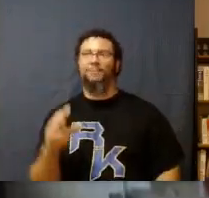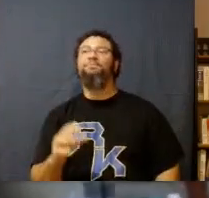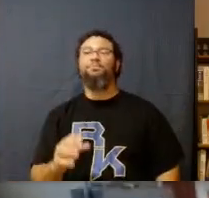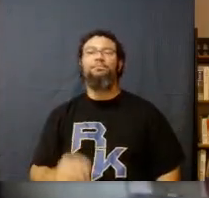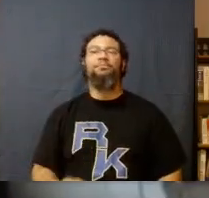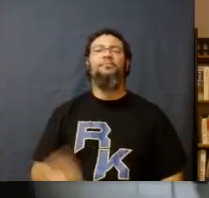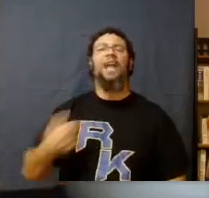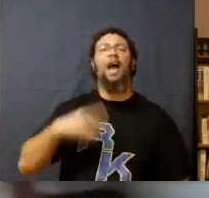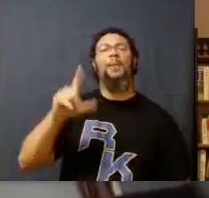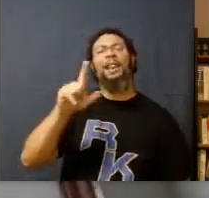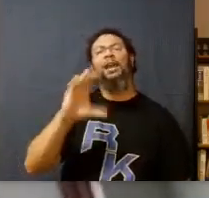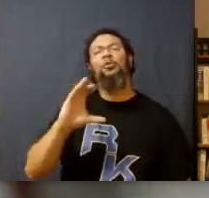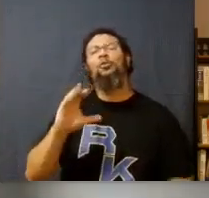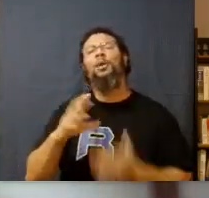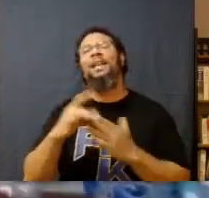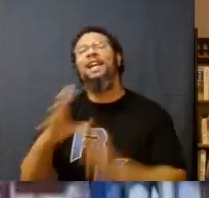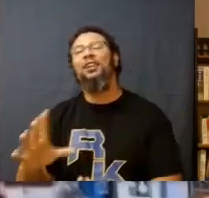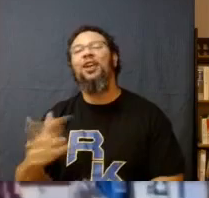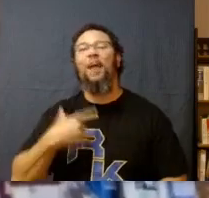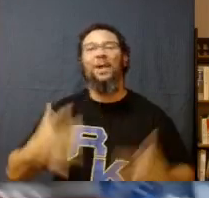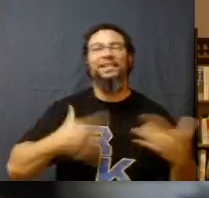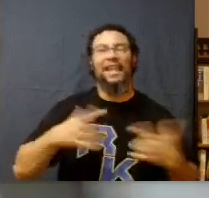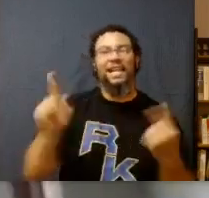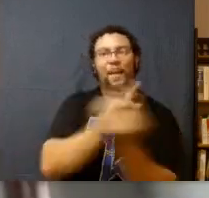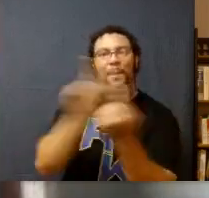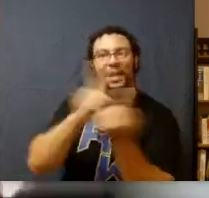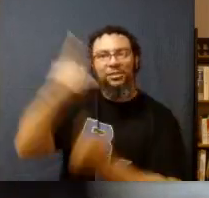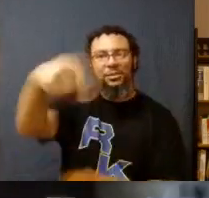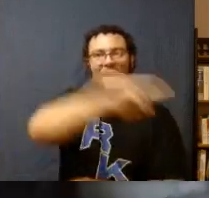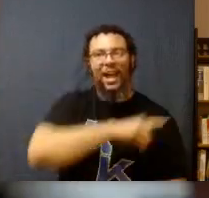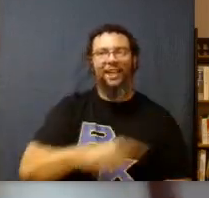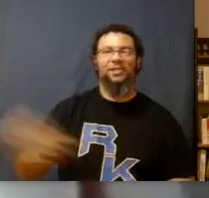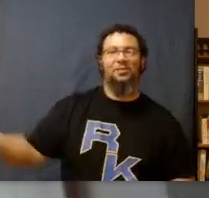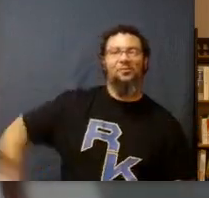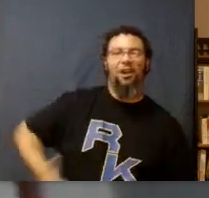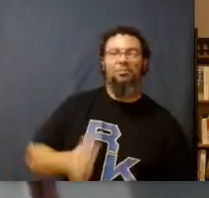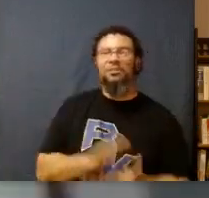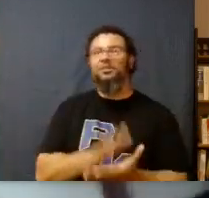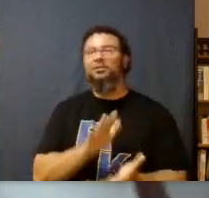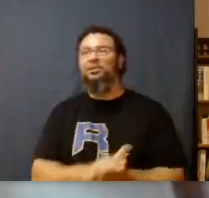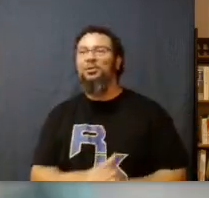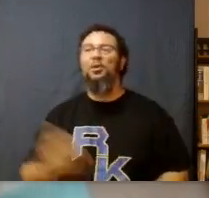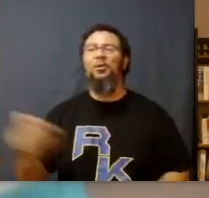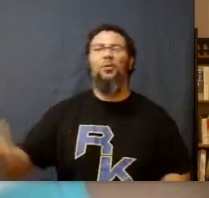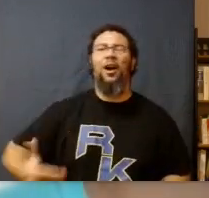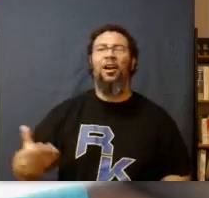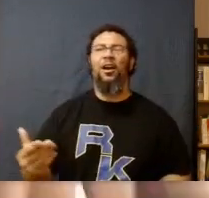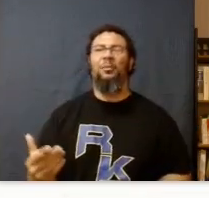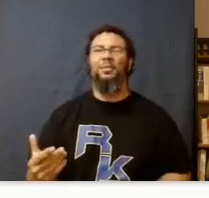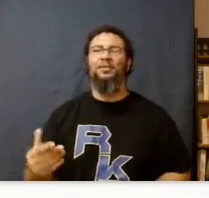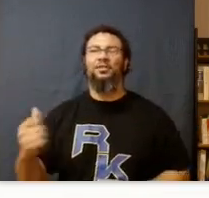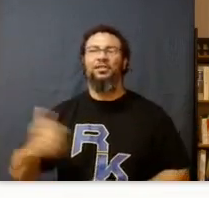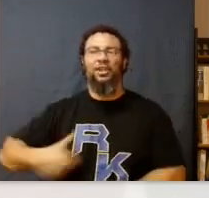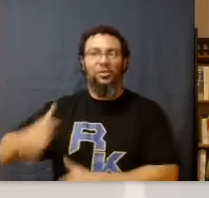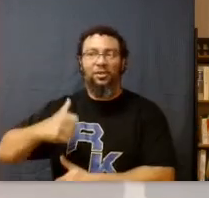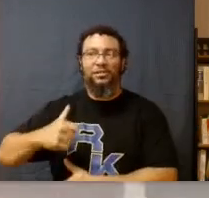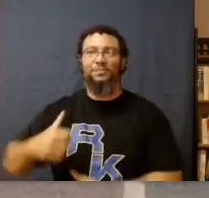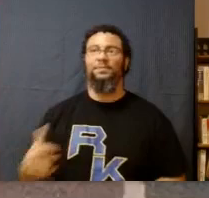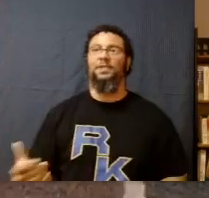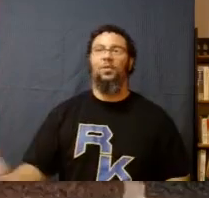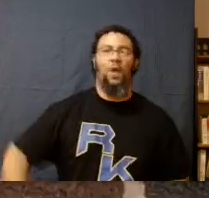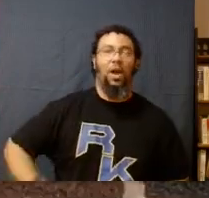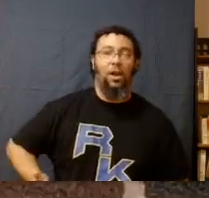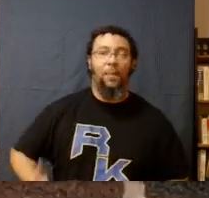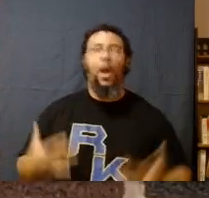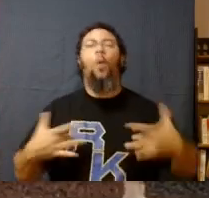of your Link Crew leaders, and I'm so excited to meet you guys. Welcome to the School of Generals. Welcome to Rufus King, class of 2024.